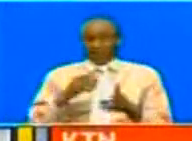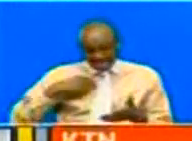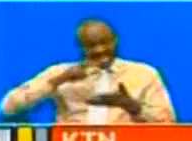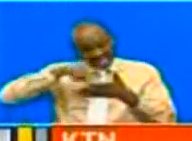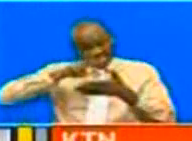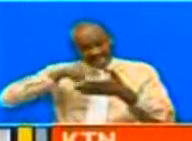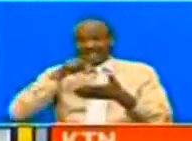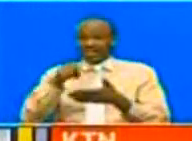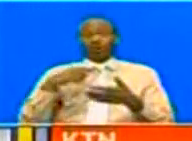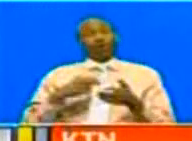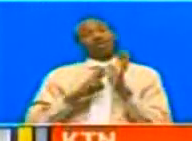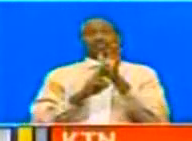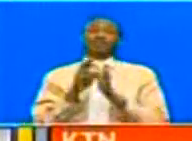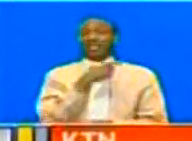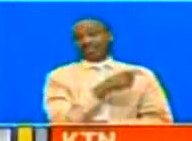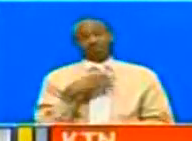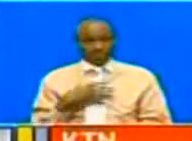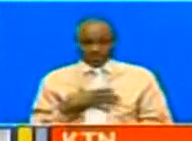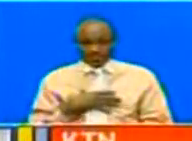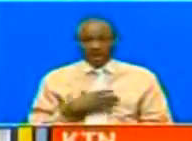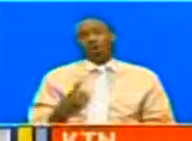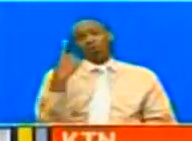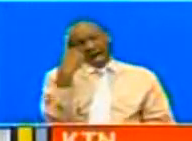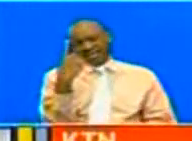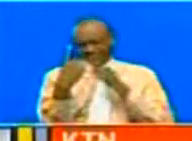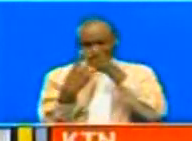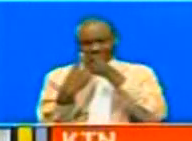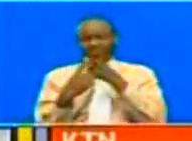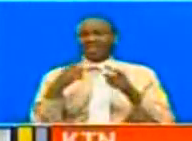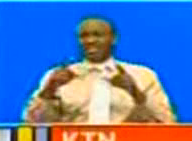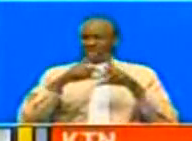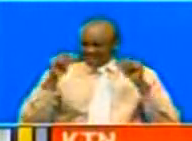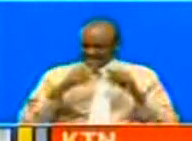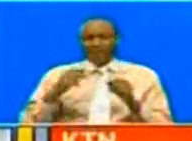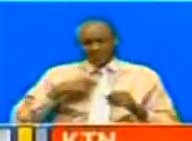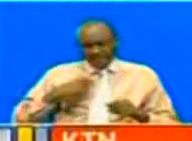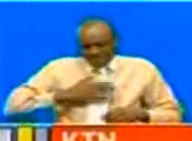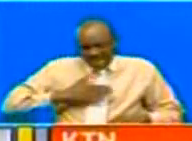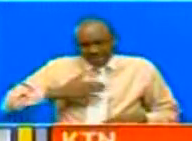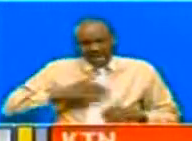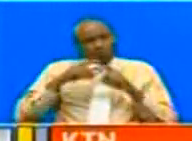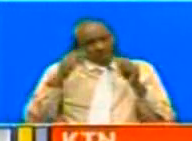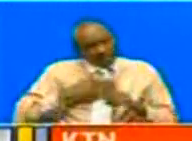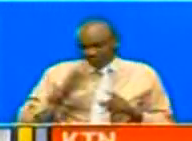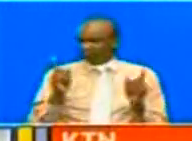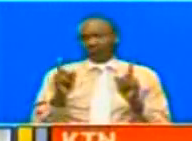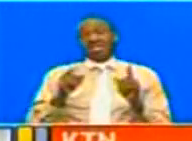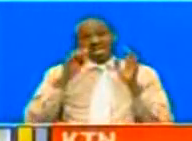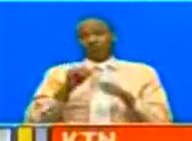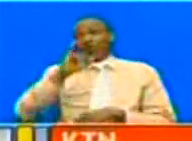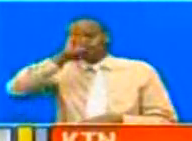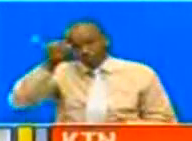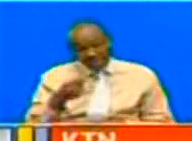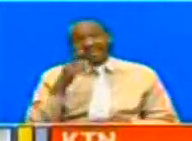their behalf. So one, there is no statement of Honorable Duale. If the Jubilee coalition